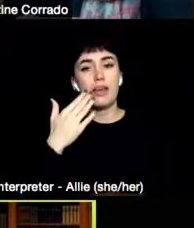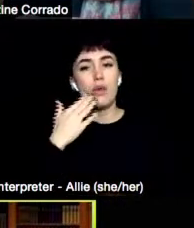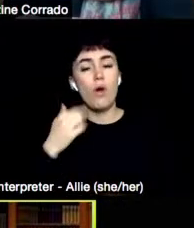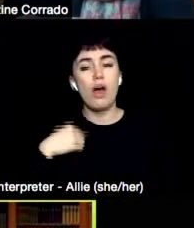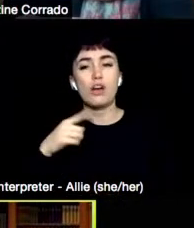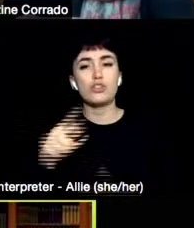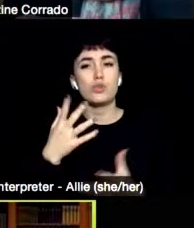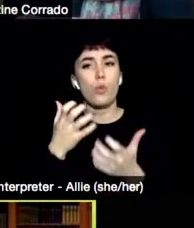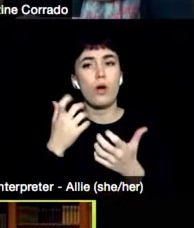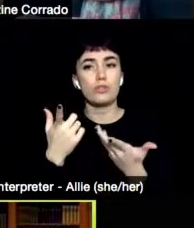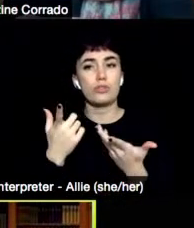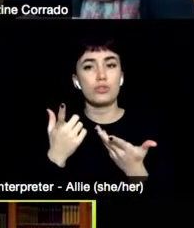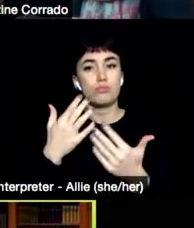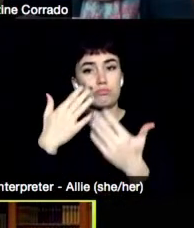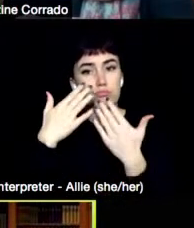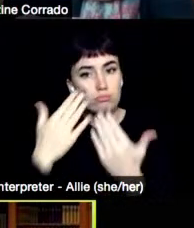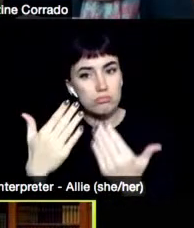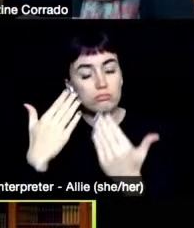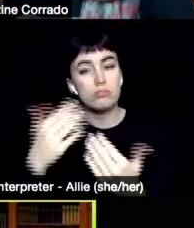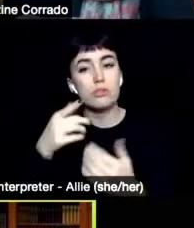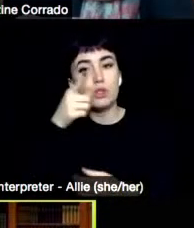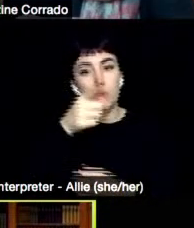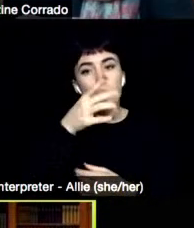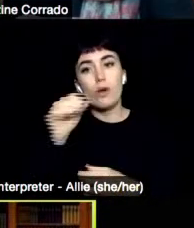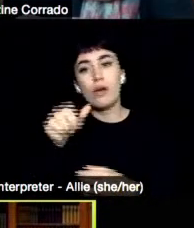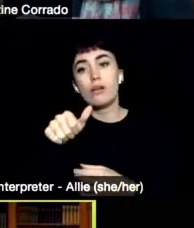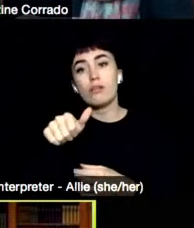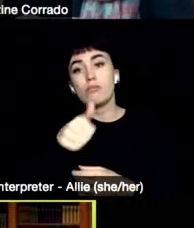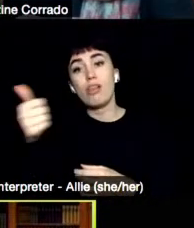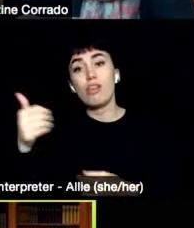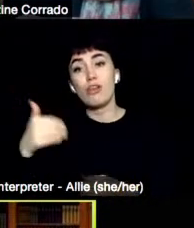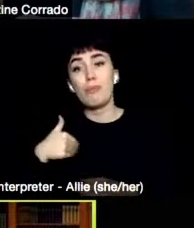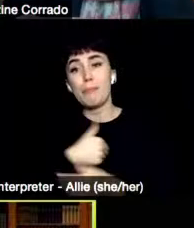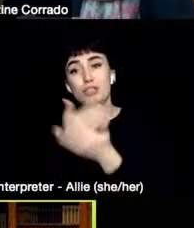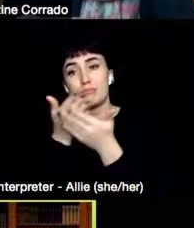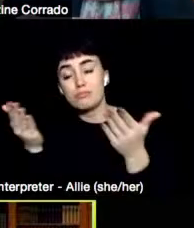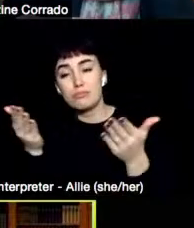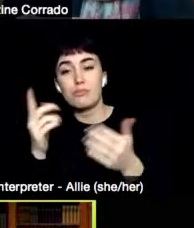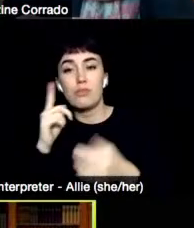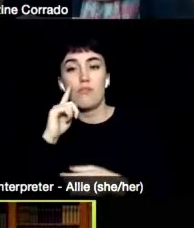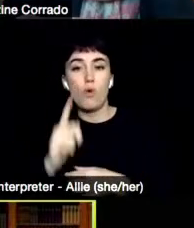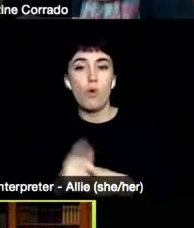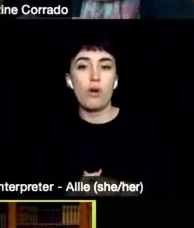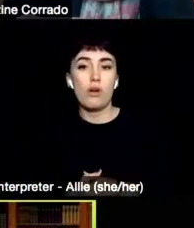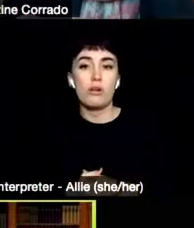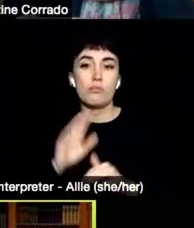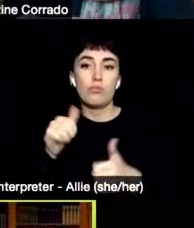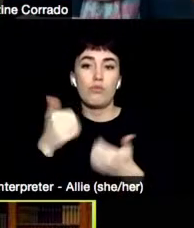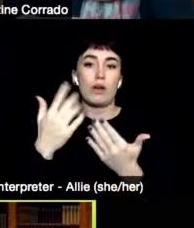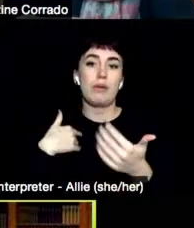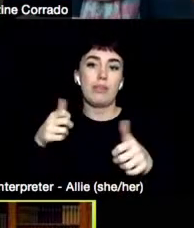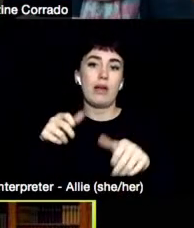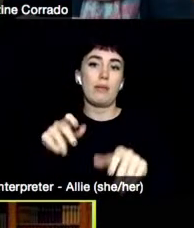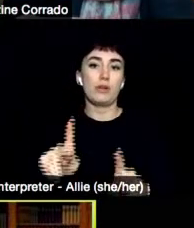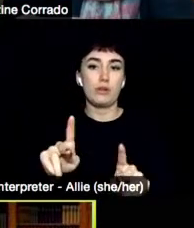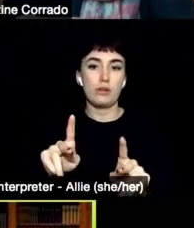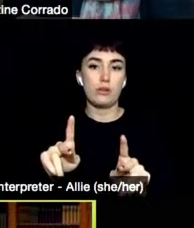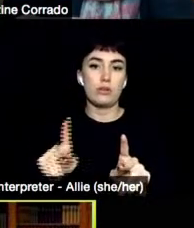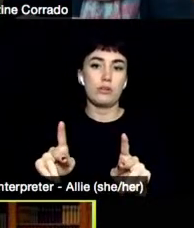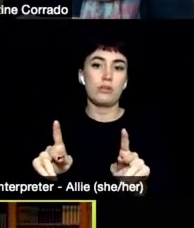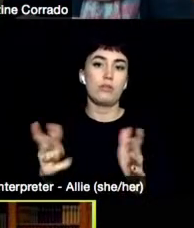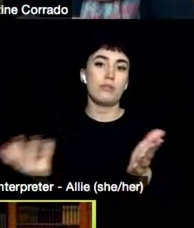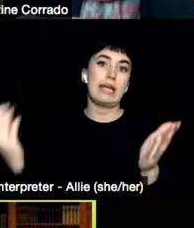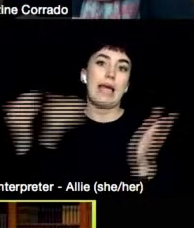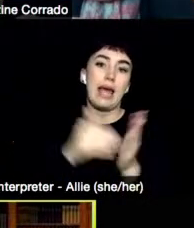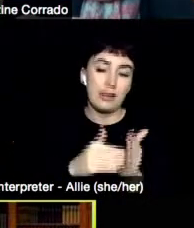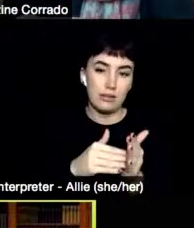want to extend my thanks to you and the rest of the members of the town board for providing me the opportunity once again